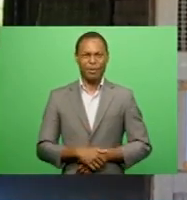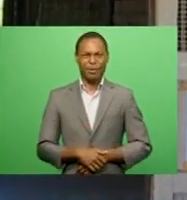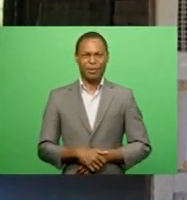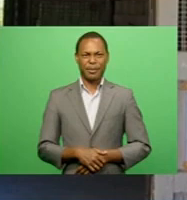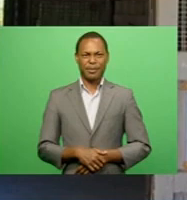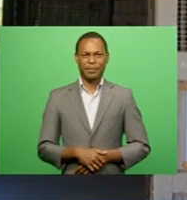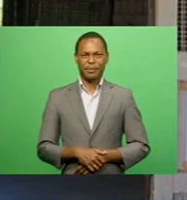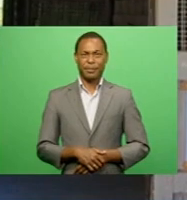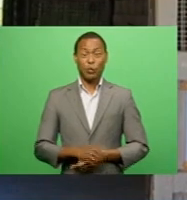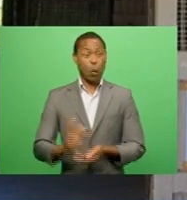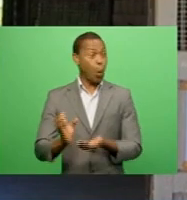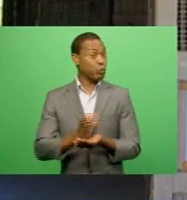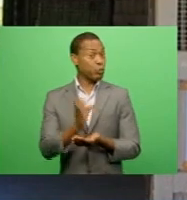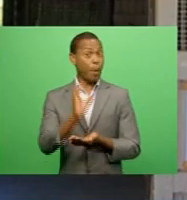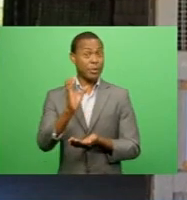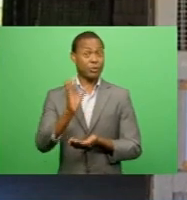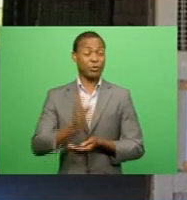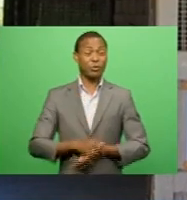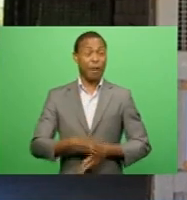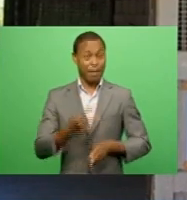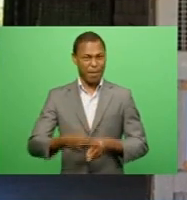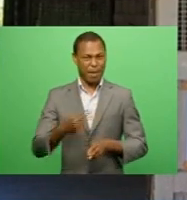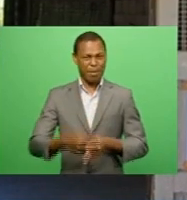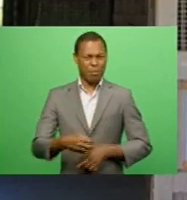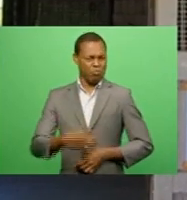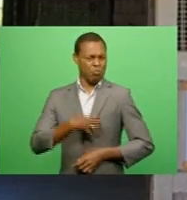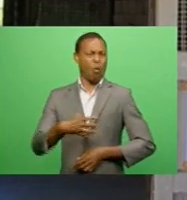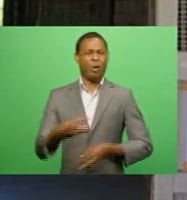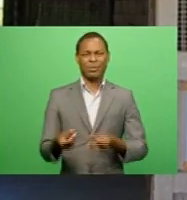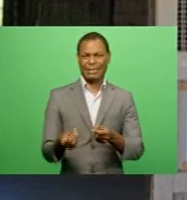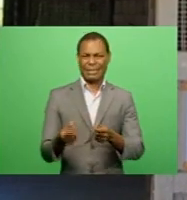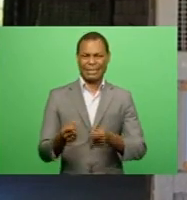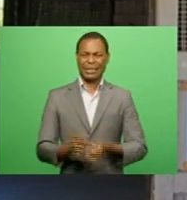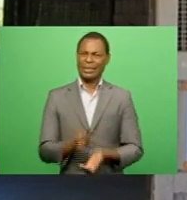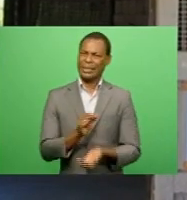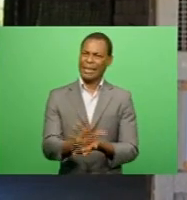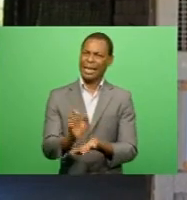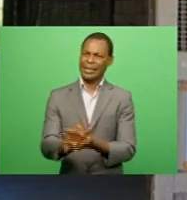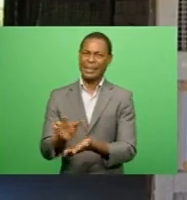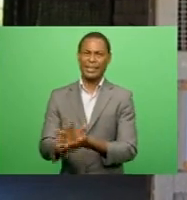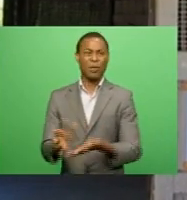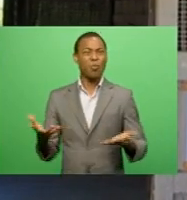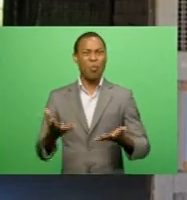Going into commercial farming will be more easier for us as we will just sell our produce and